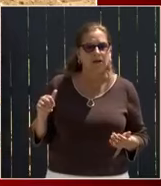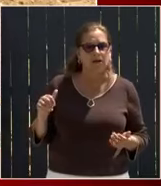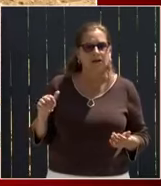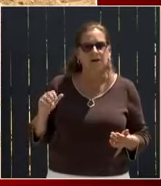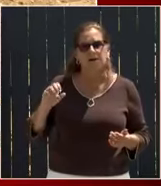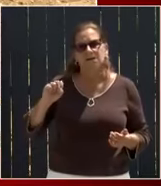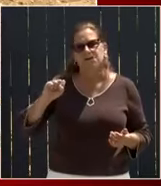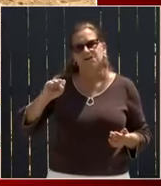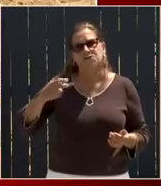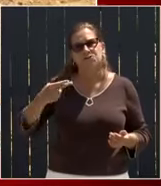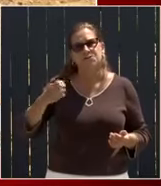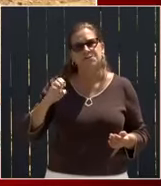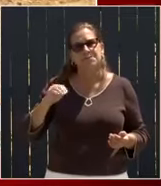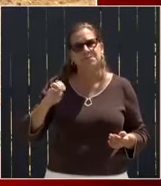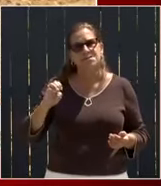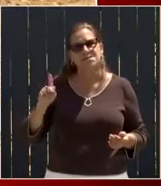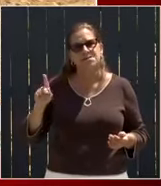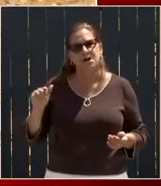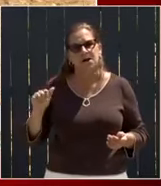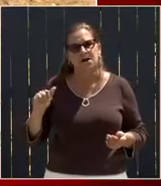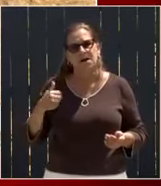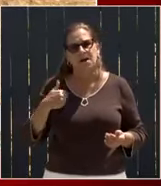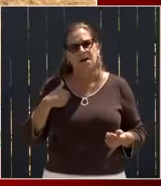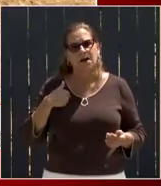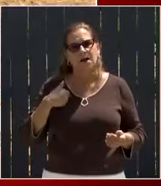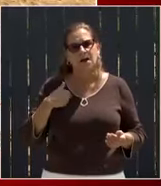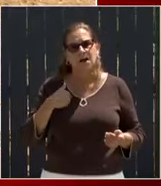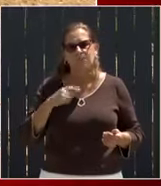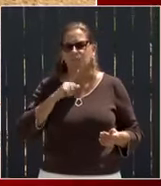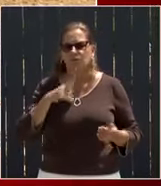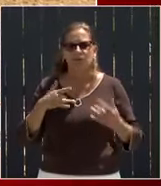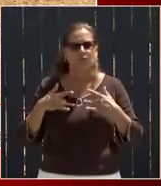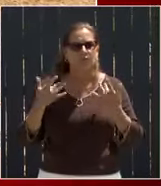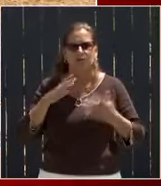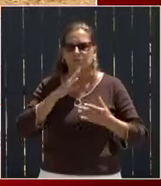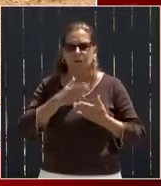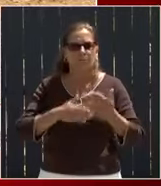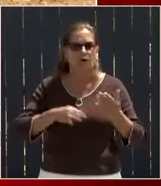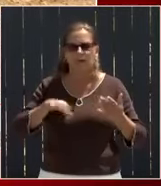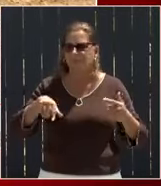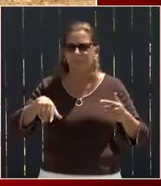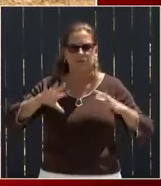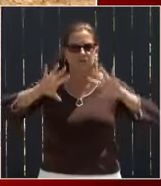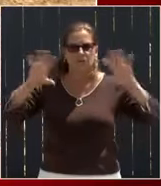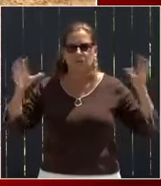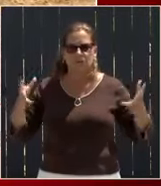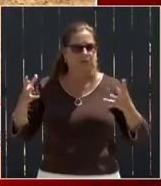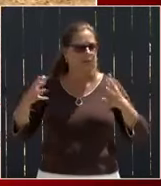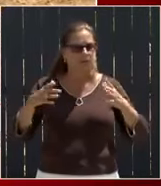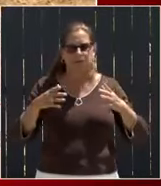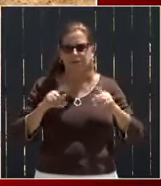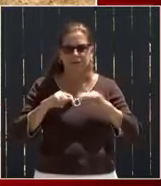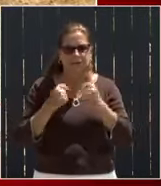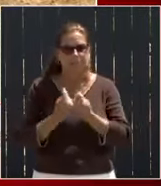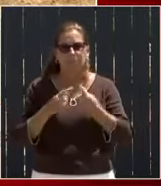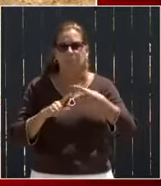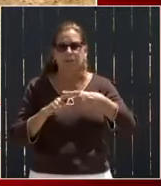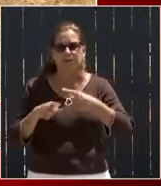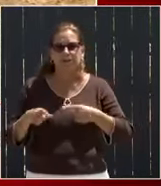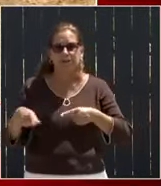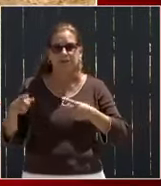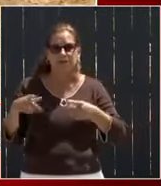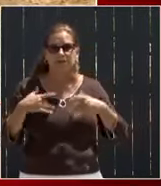we're just so pleased. We're so pleased to be a part of this transaction. we provided $10 million of new market tax